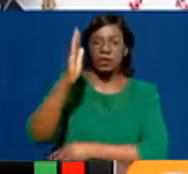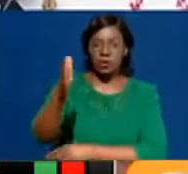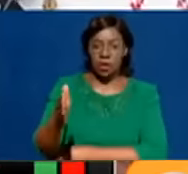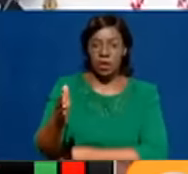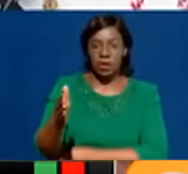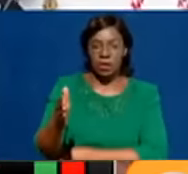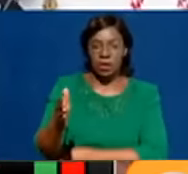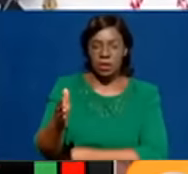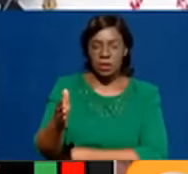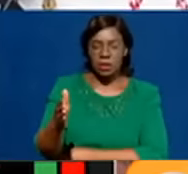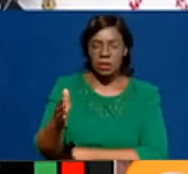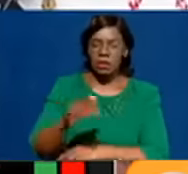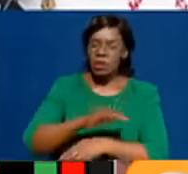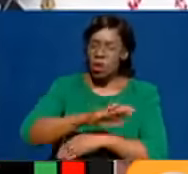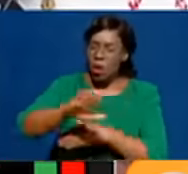and that I will do justice